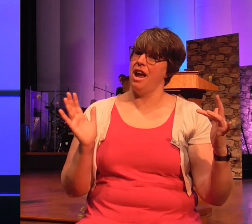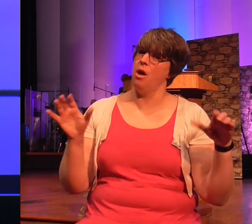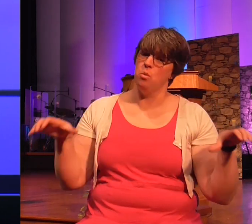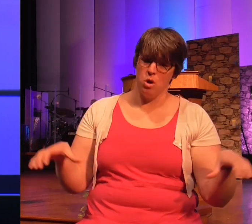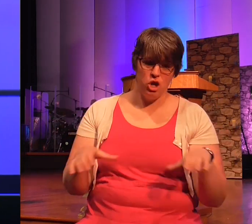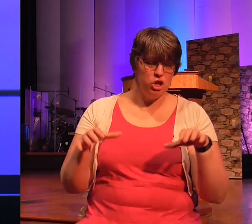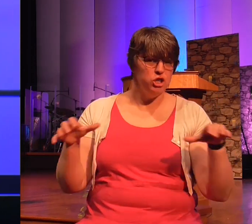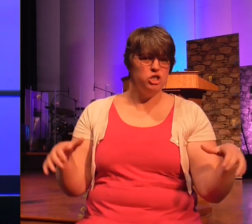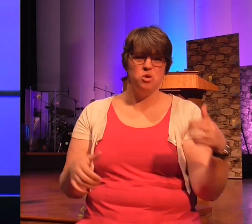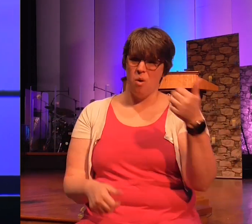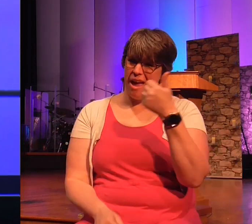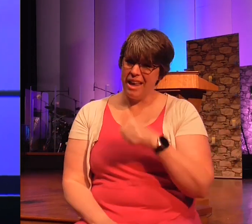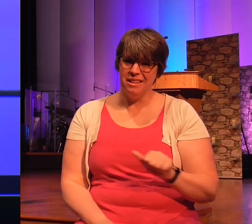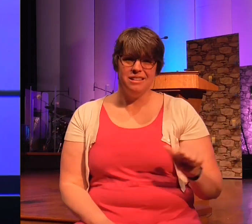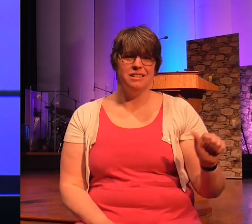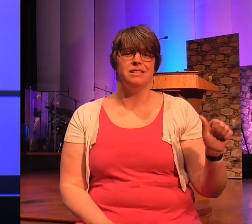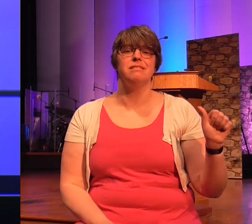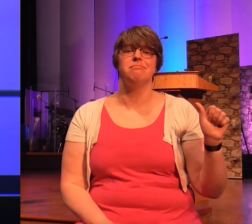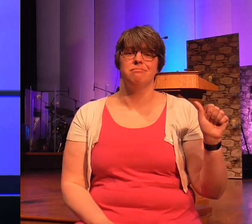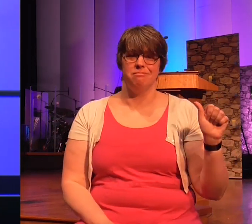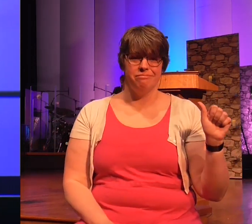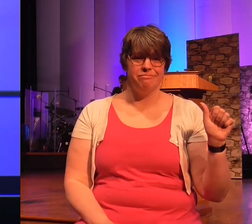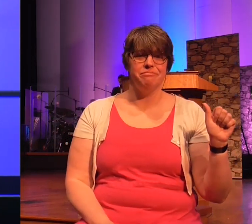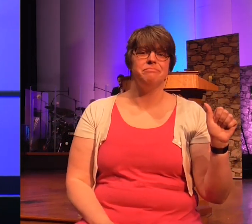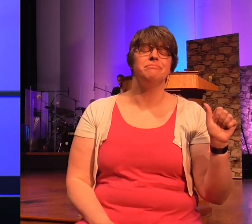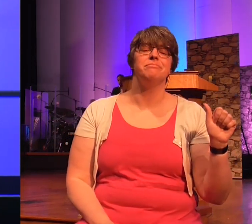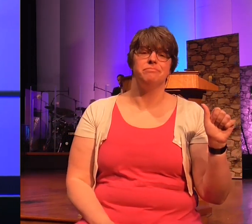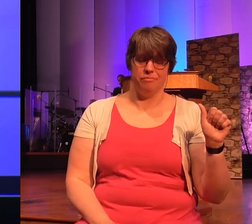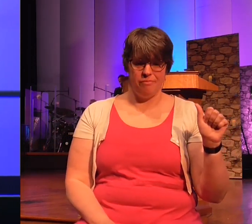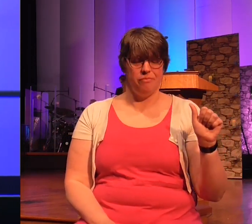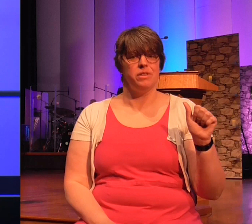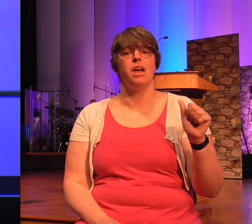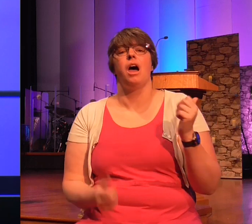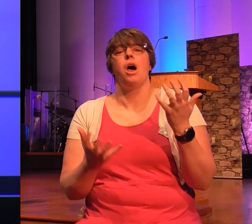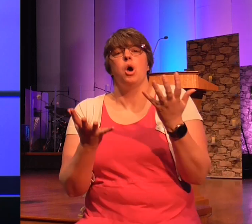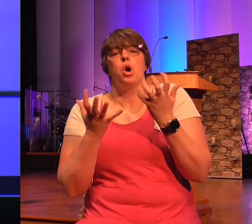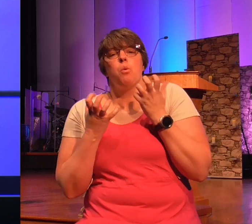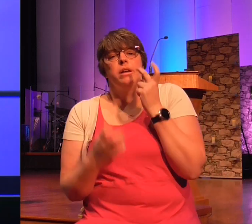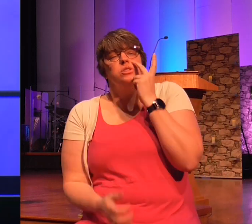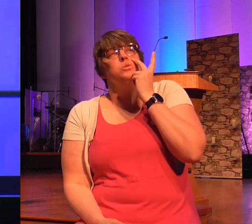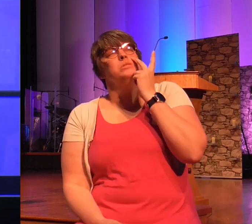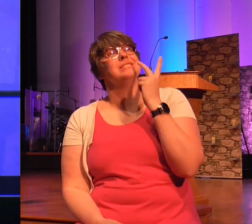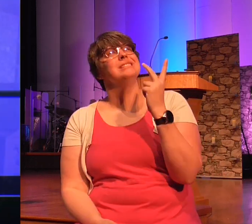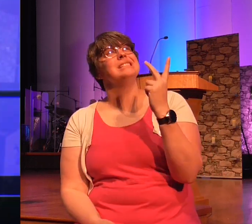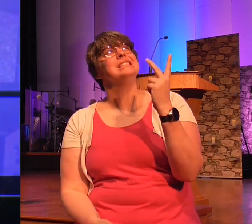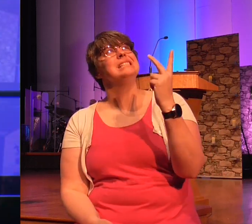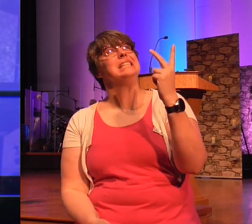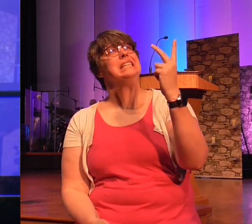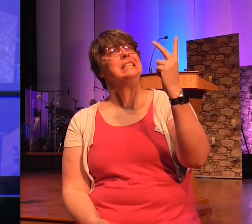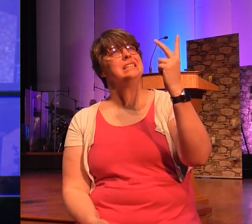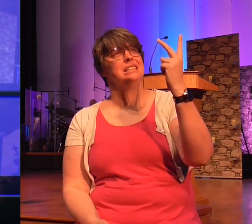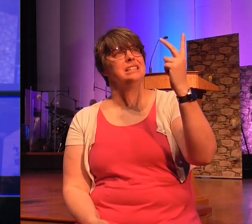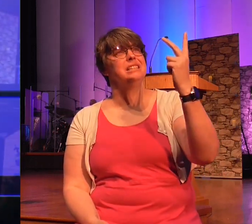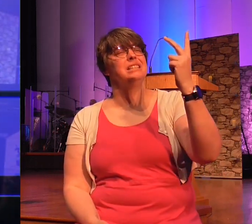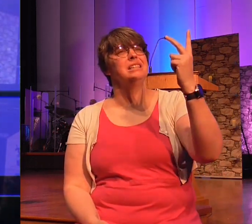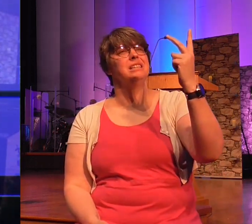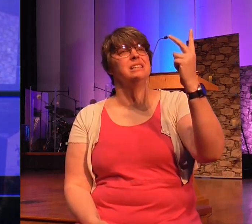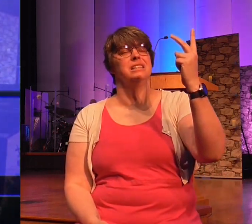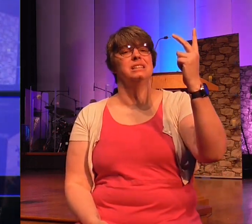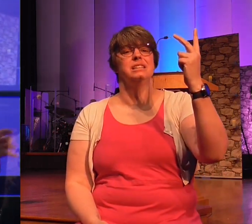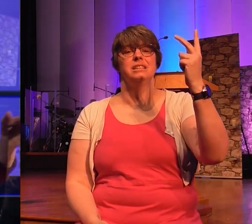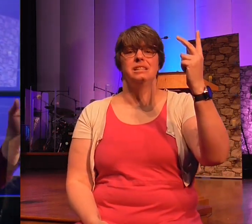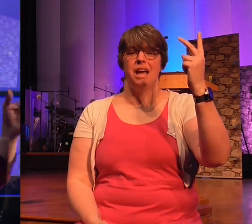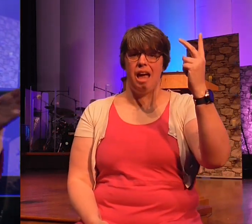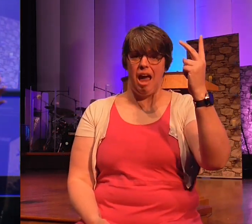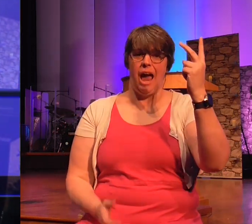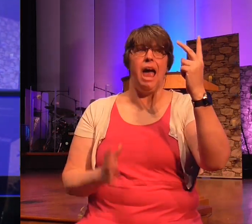do anything just to see you